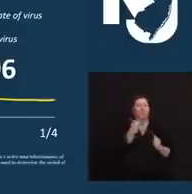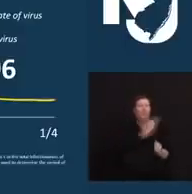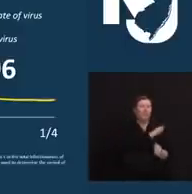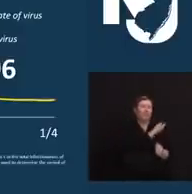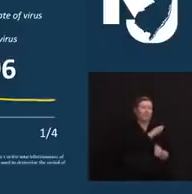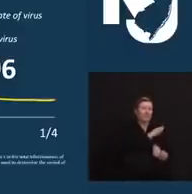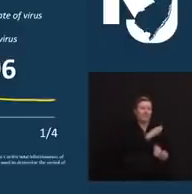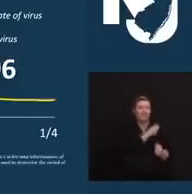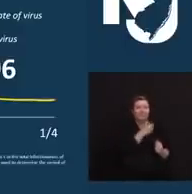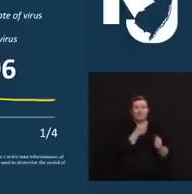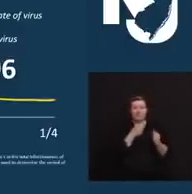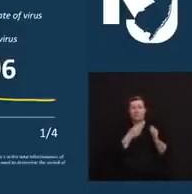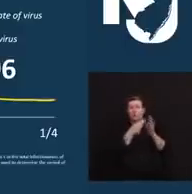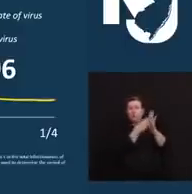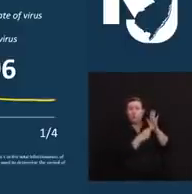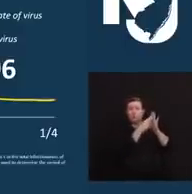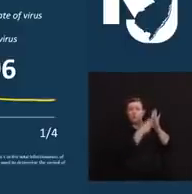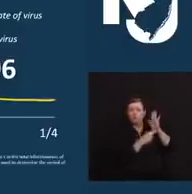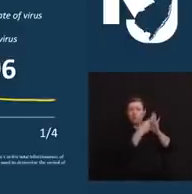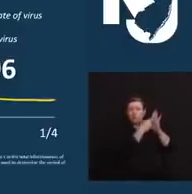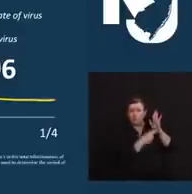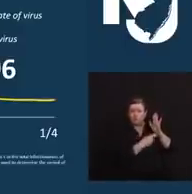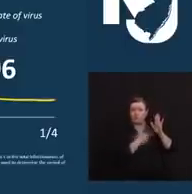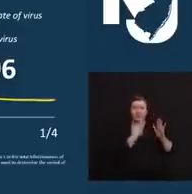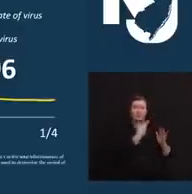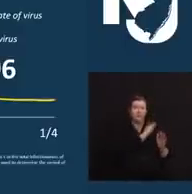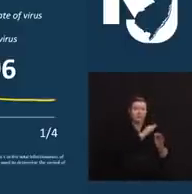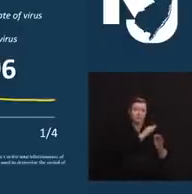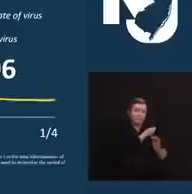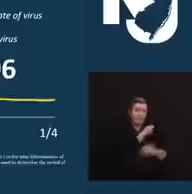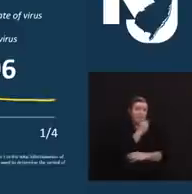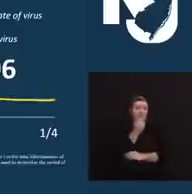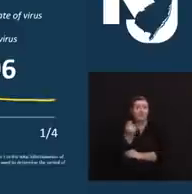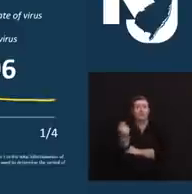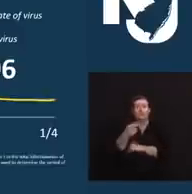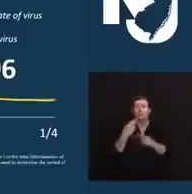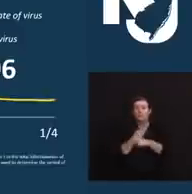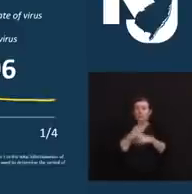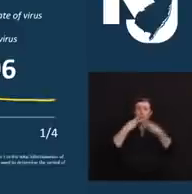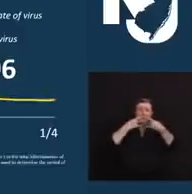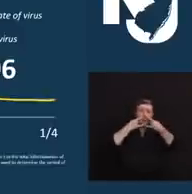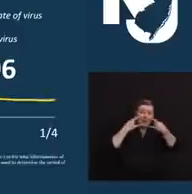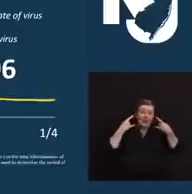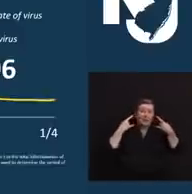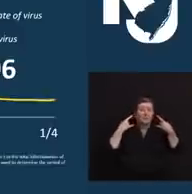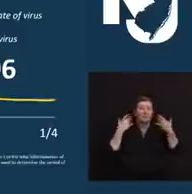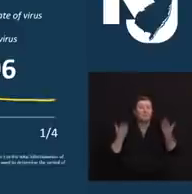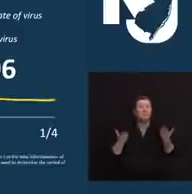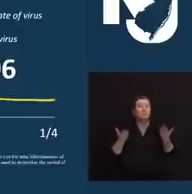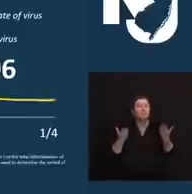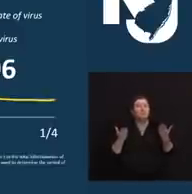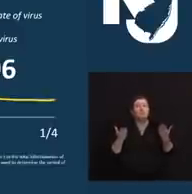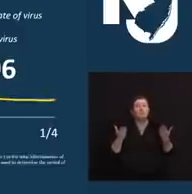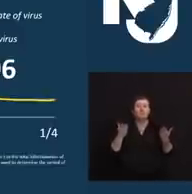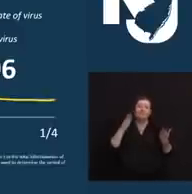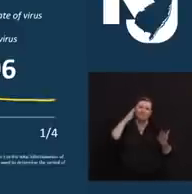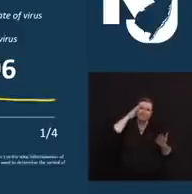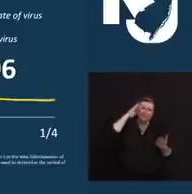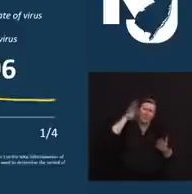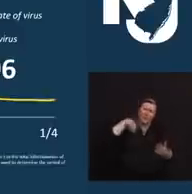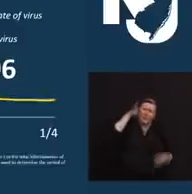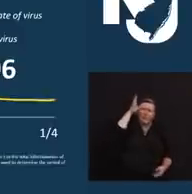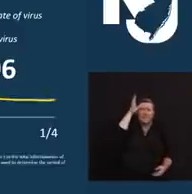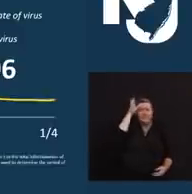turn to get them, but to do the stuff like wearing these and all the other basic stuff that we do that we know that can keep this